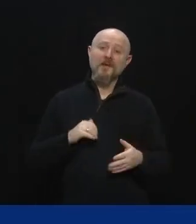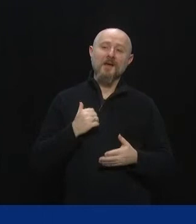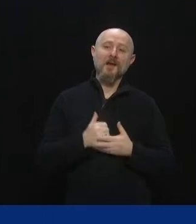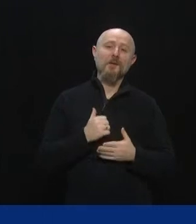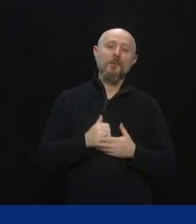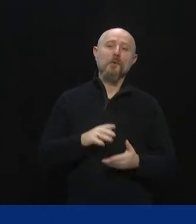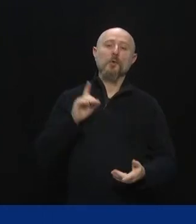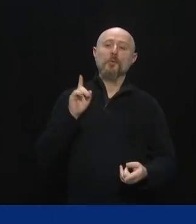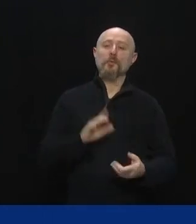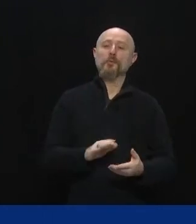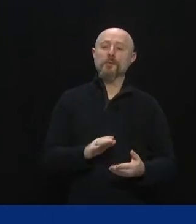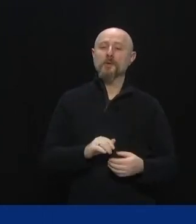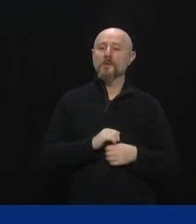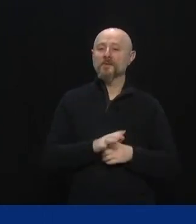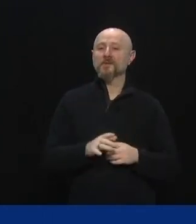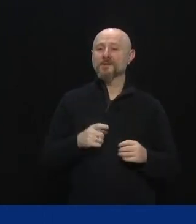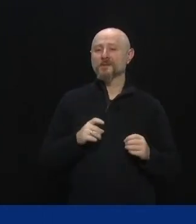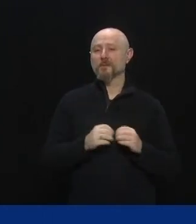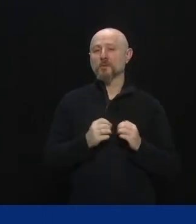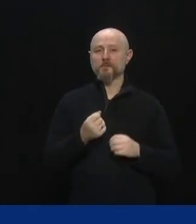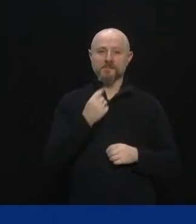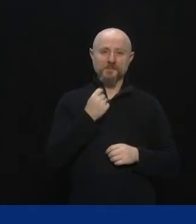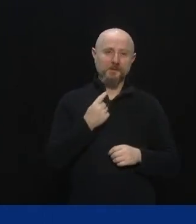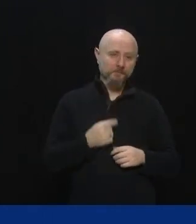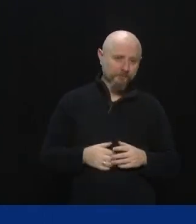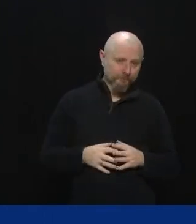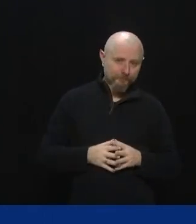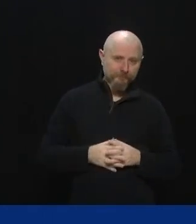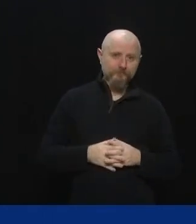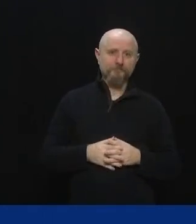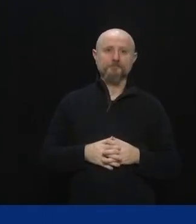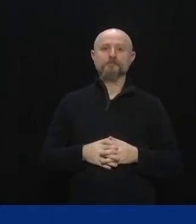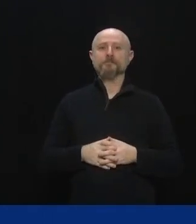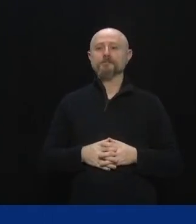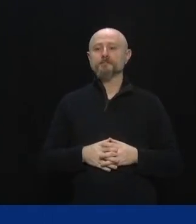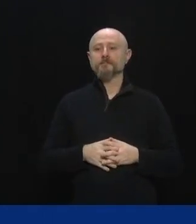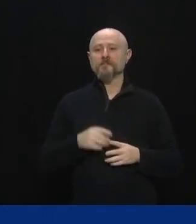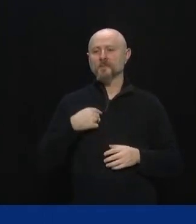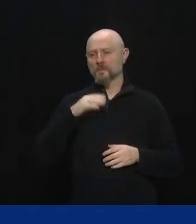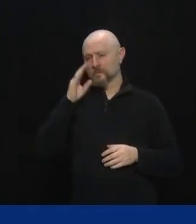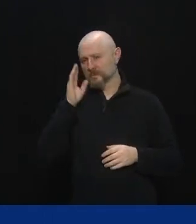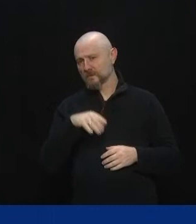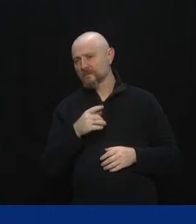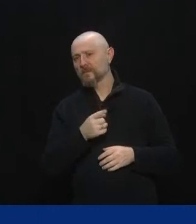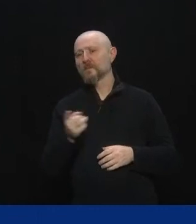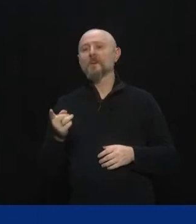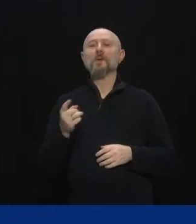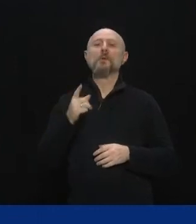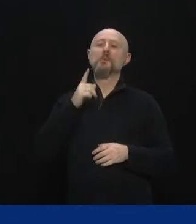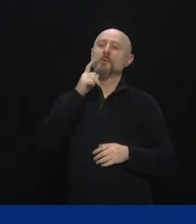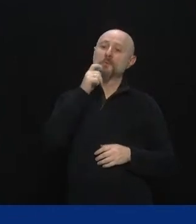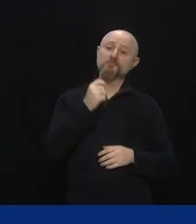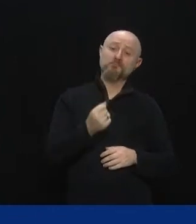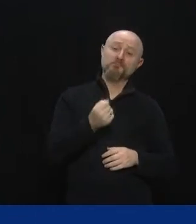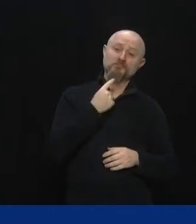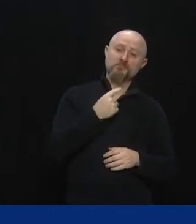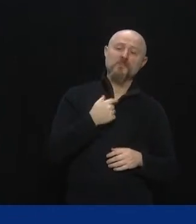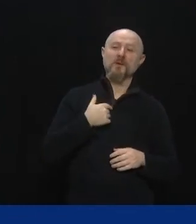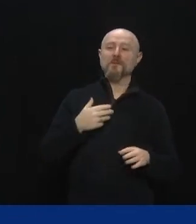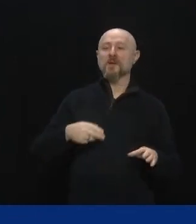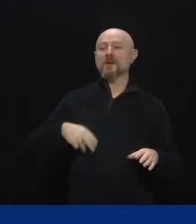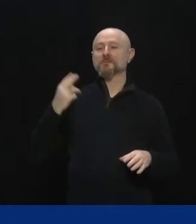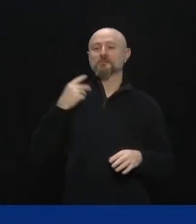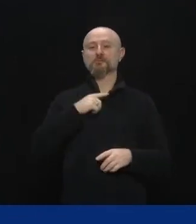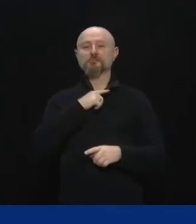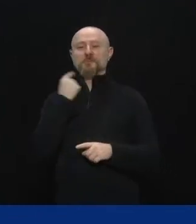of the pandemic and reduce hospitalization. I'm sure you all know that these are for people at high risk of hospitalization. And so we